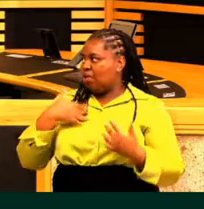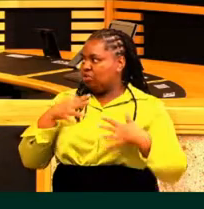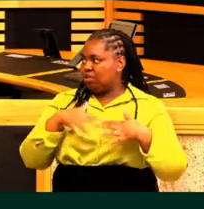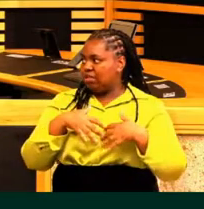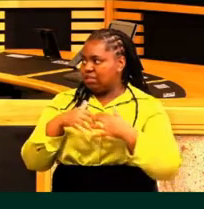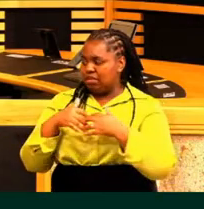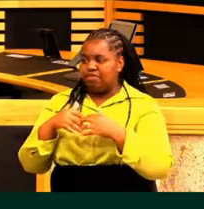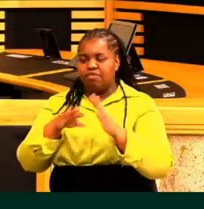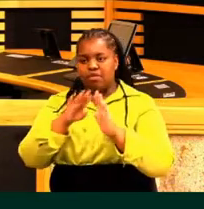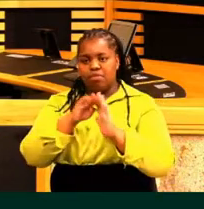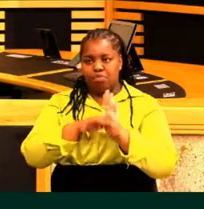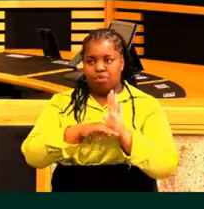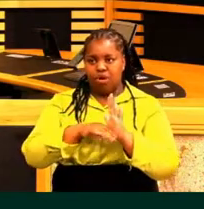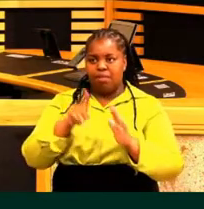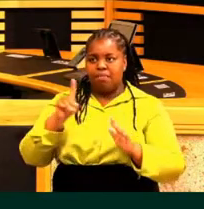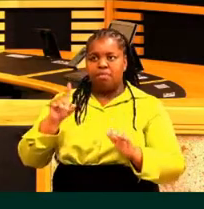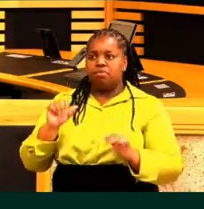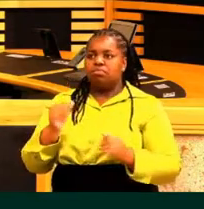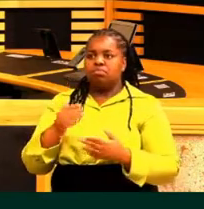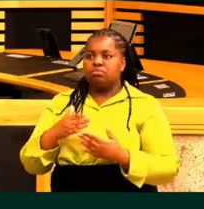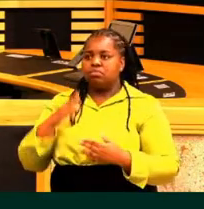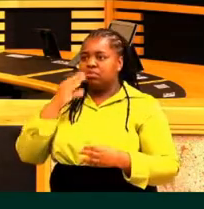programs is